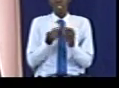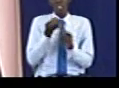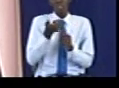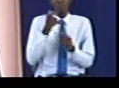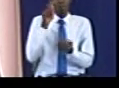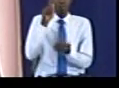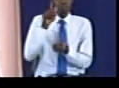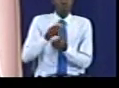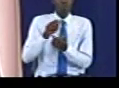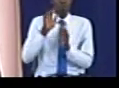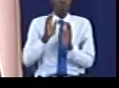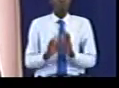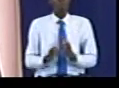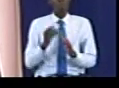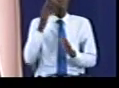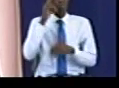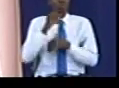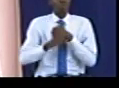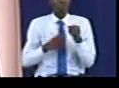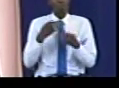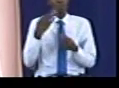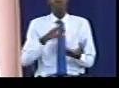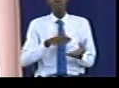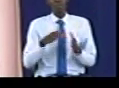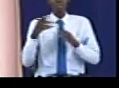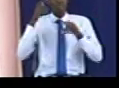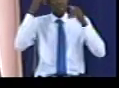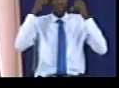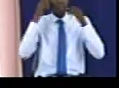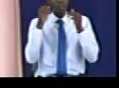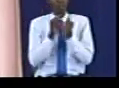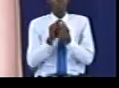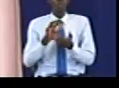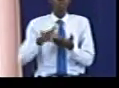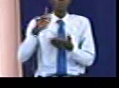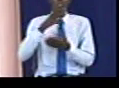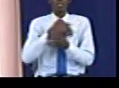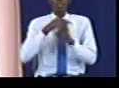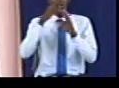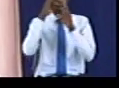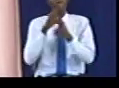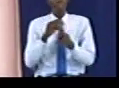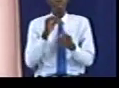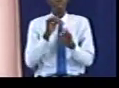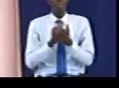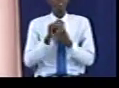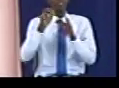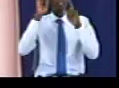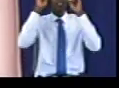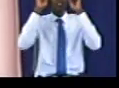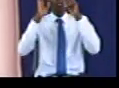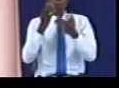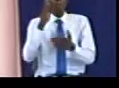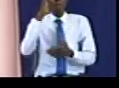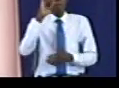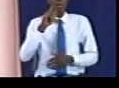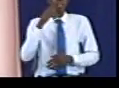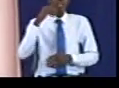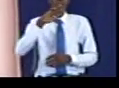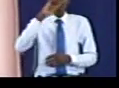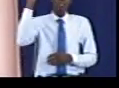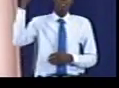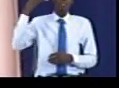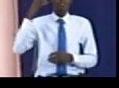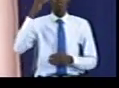of death, crowned with glory and honor, that he by the grace of God, that's what I was